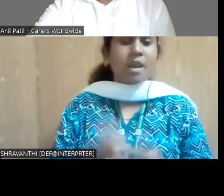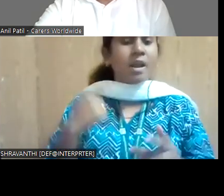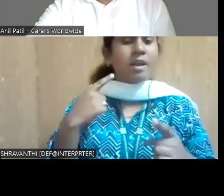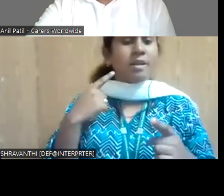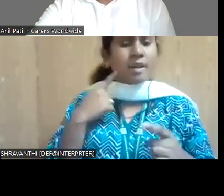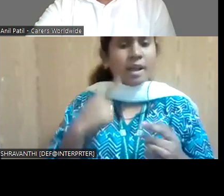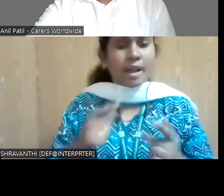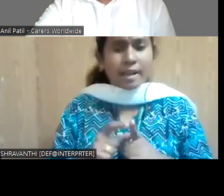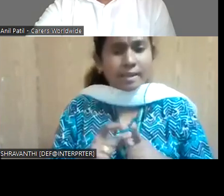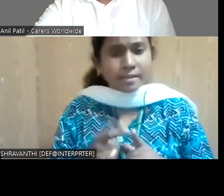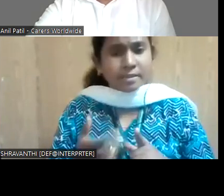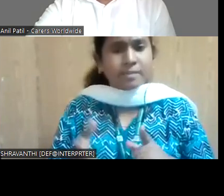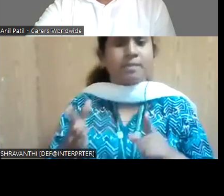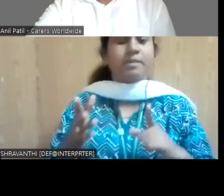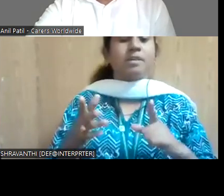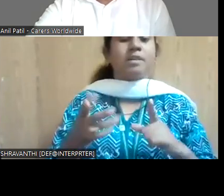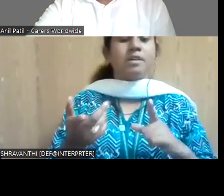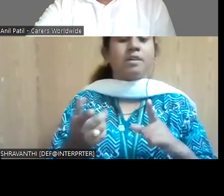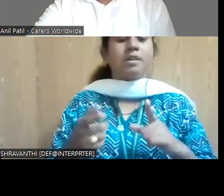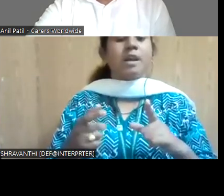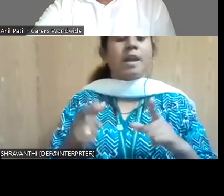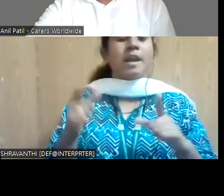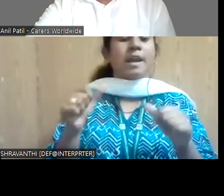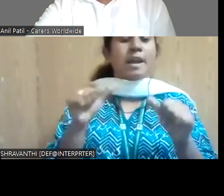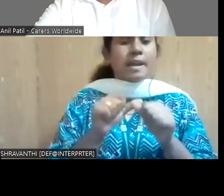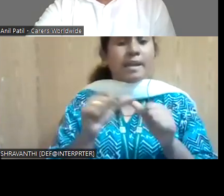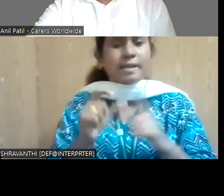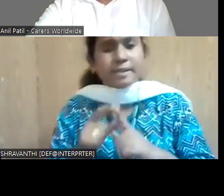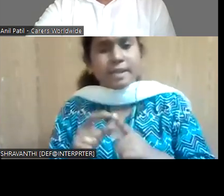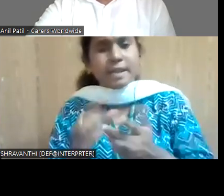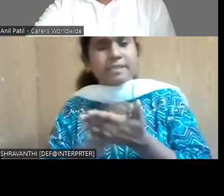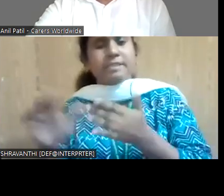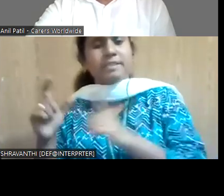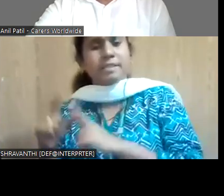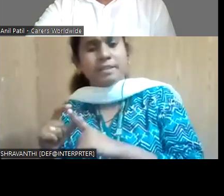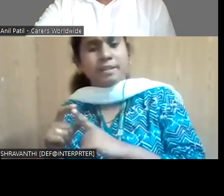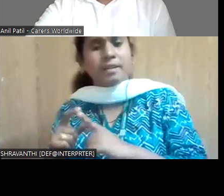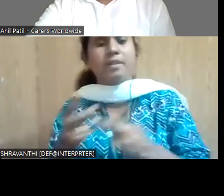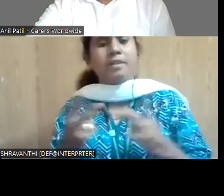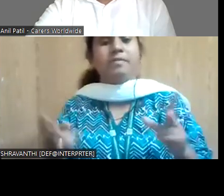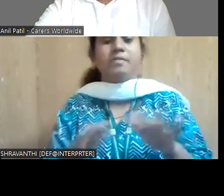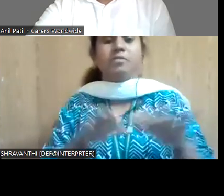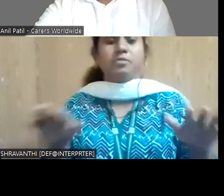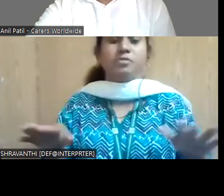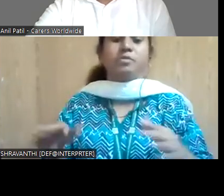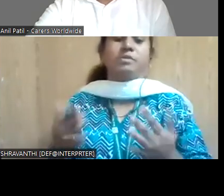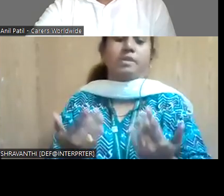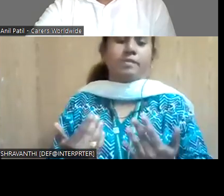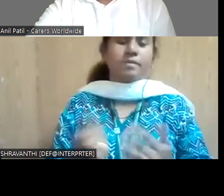the associated condition of autism, ADHD, whatever be the Down syndrome and other CP kind of students, they can avail this